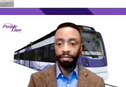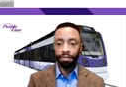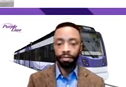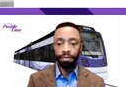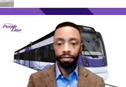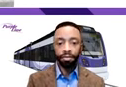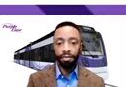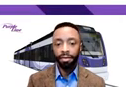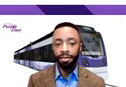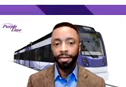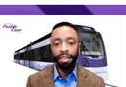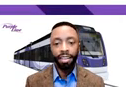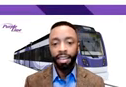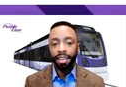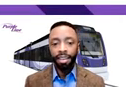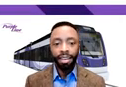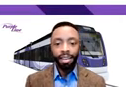slide.